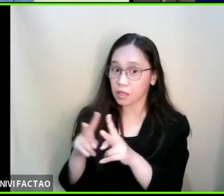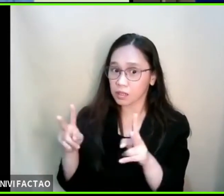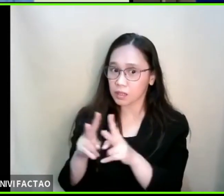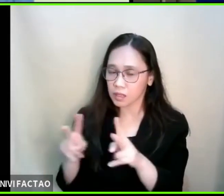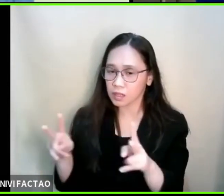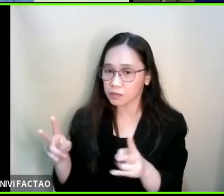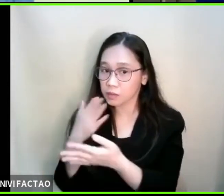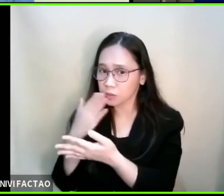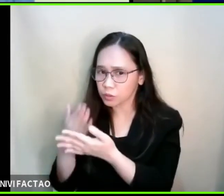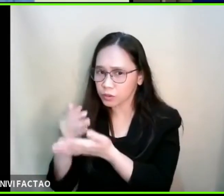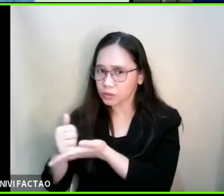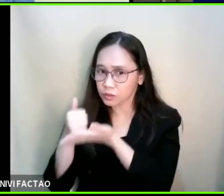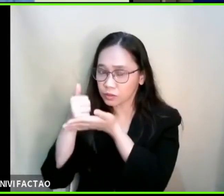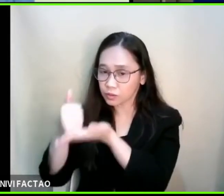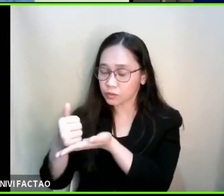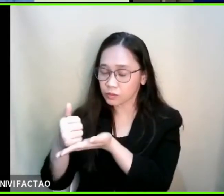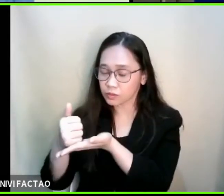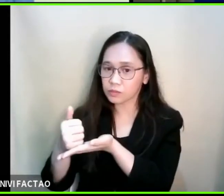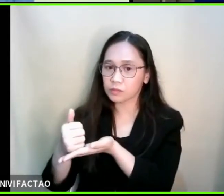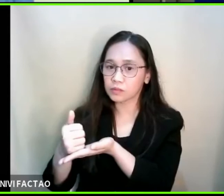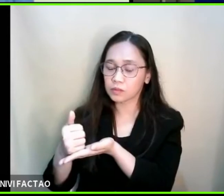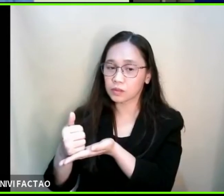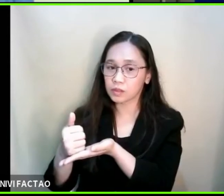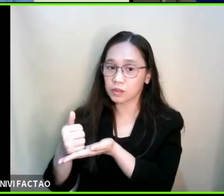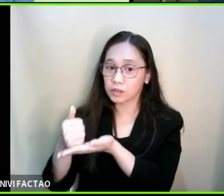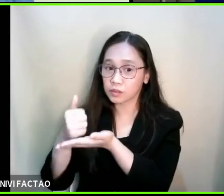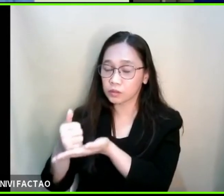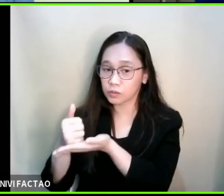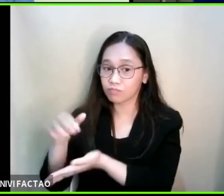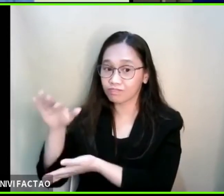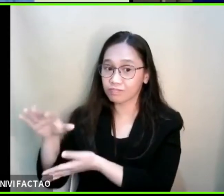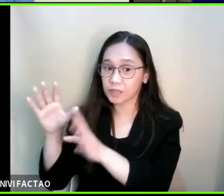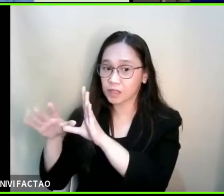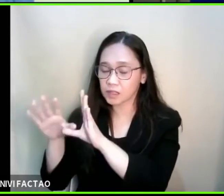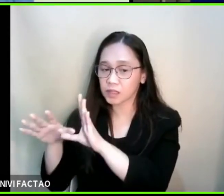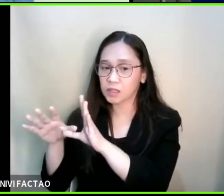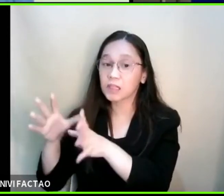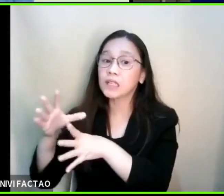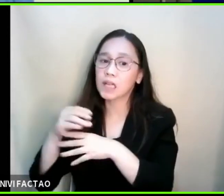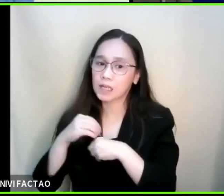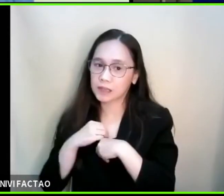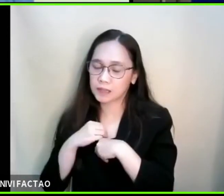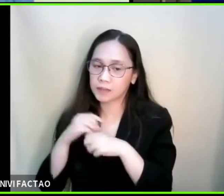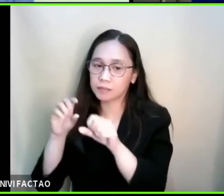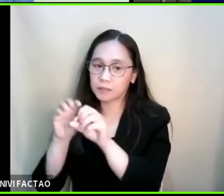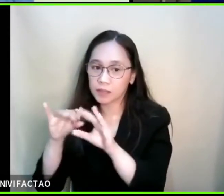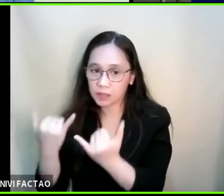yung tinutulong nung learner with disability, and then they are absorbed by the company.